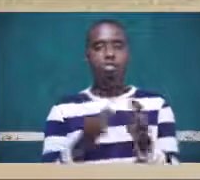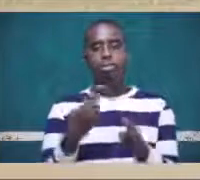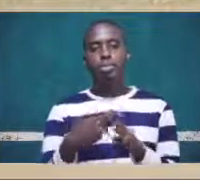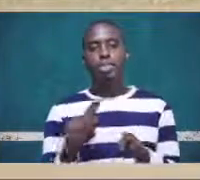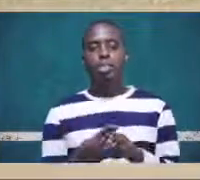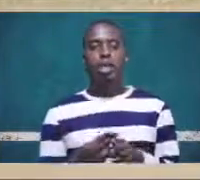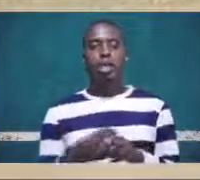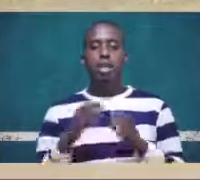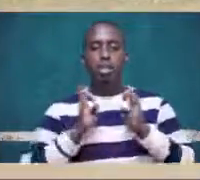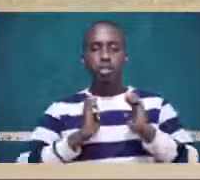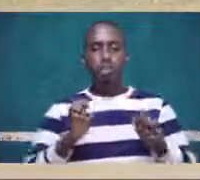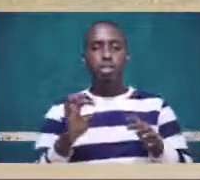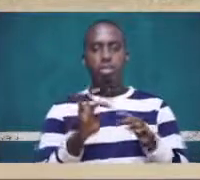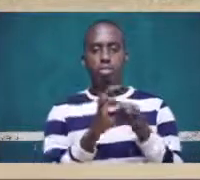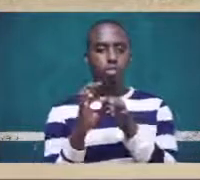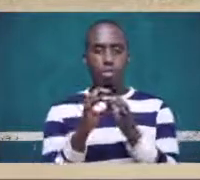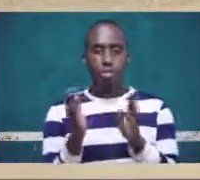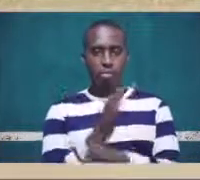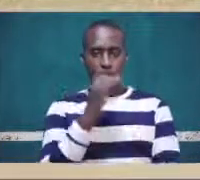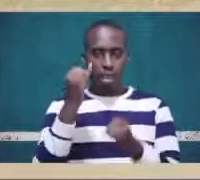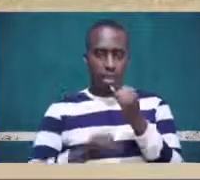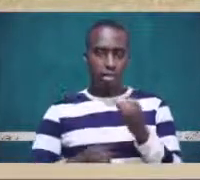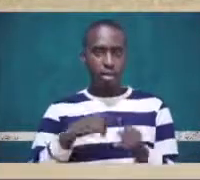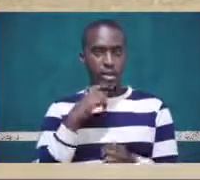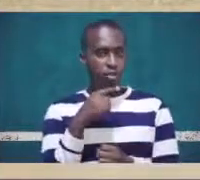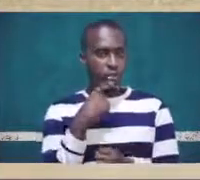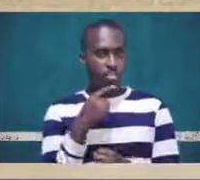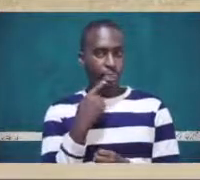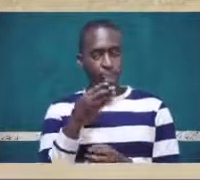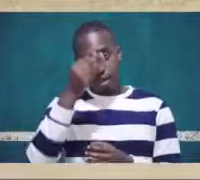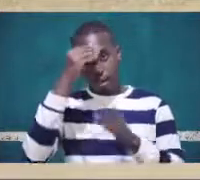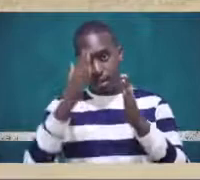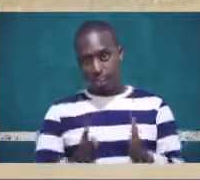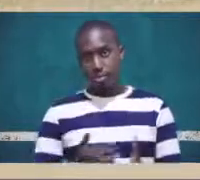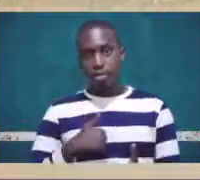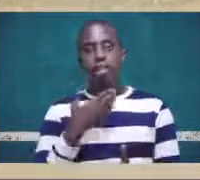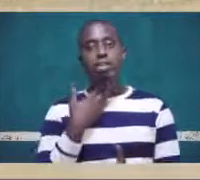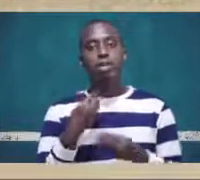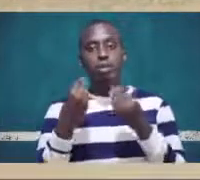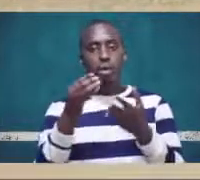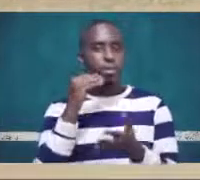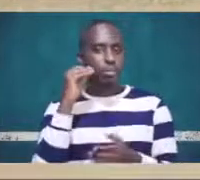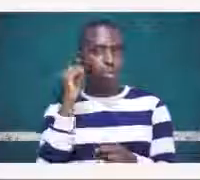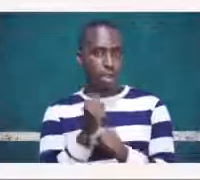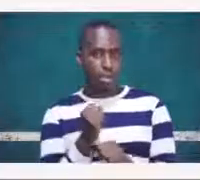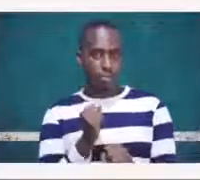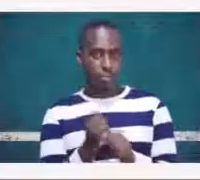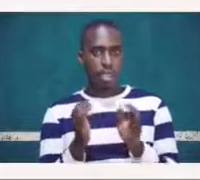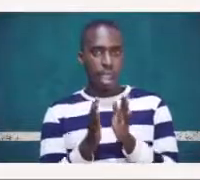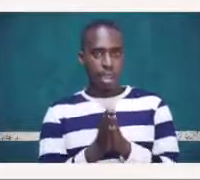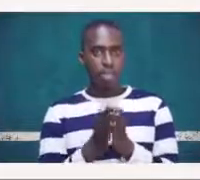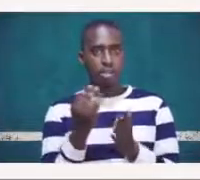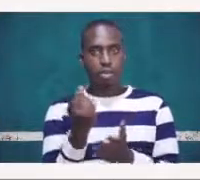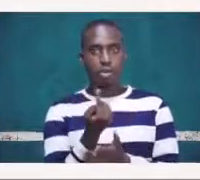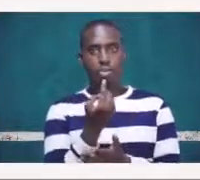the economic union. Before I end the lesson, learners, I want to leave you with the homework. And there are only